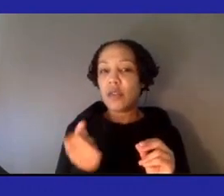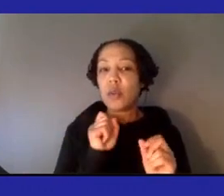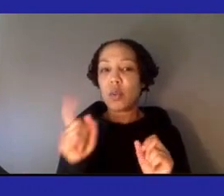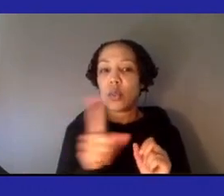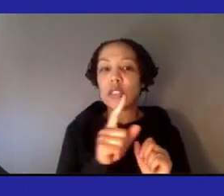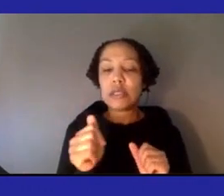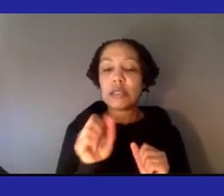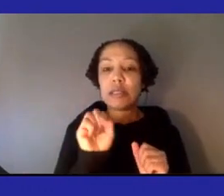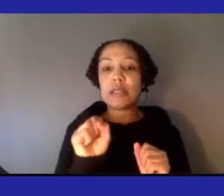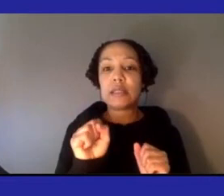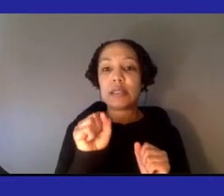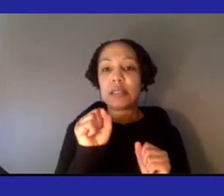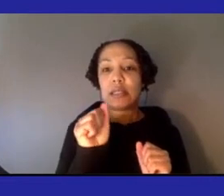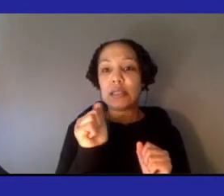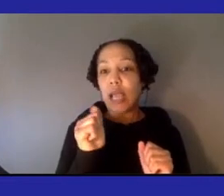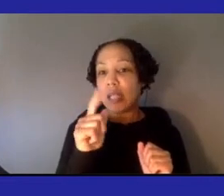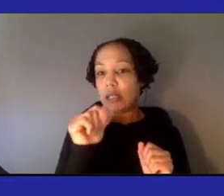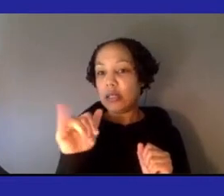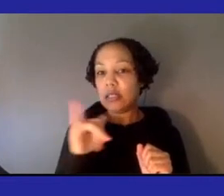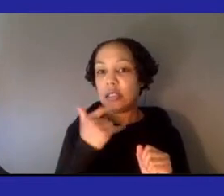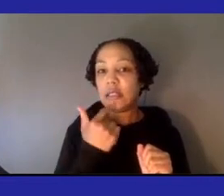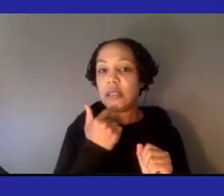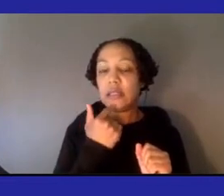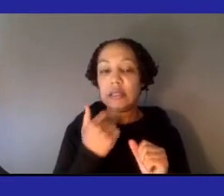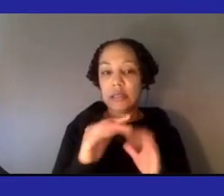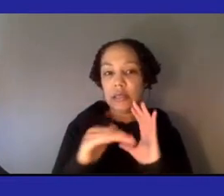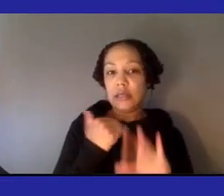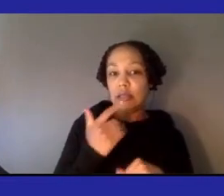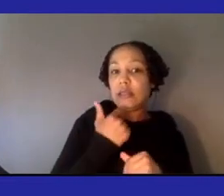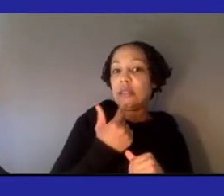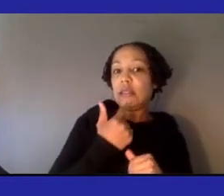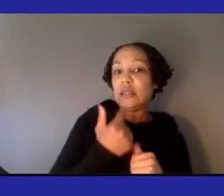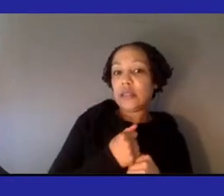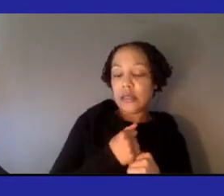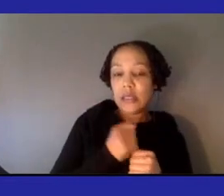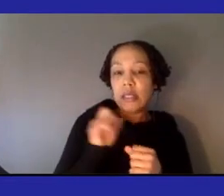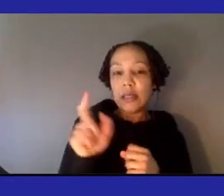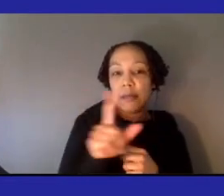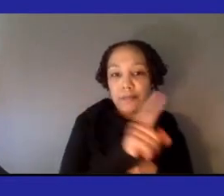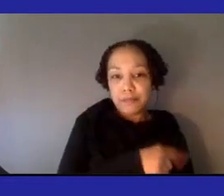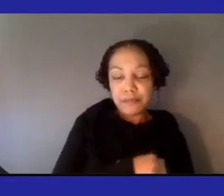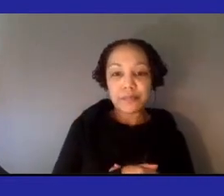me. Sally and Nancy Pinero sent me these questions. And, so